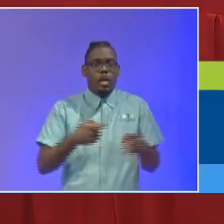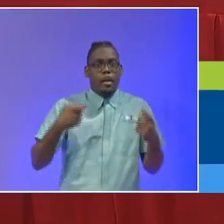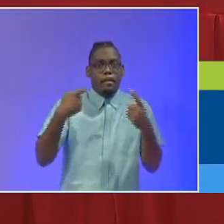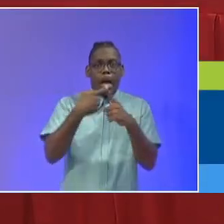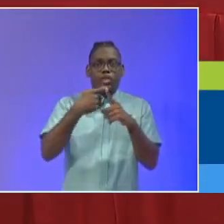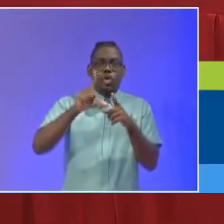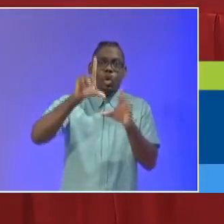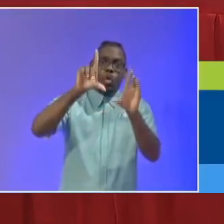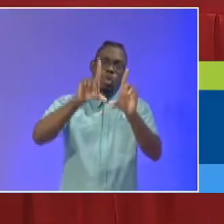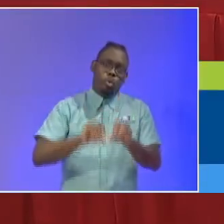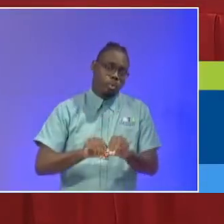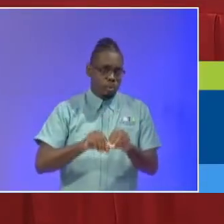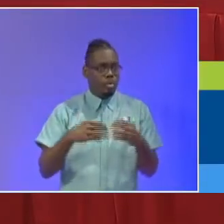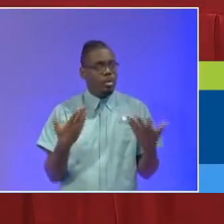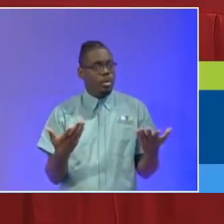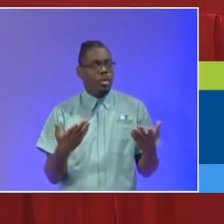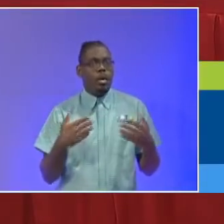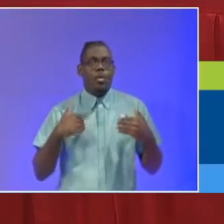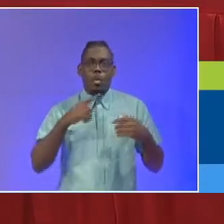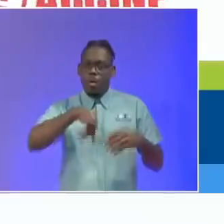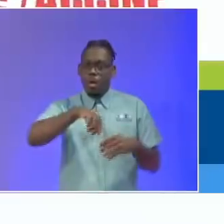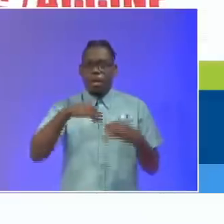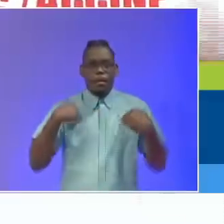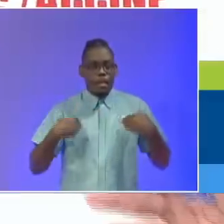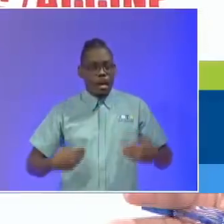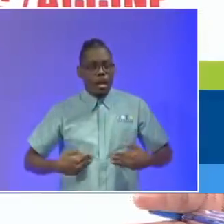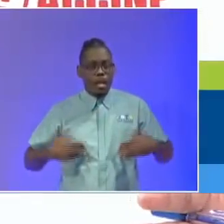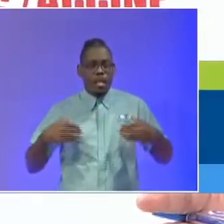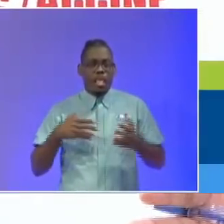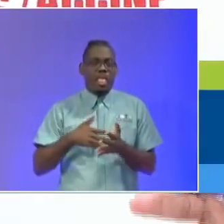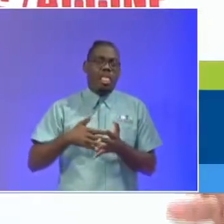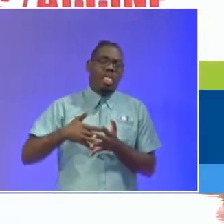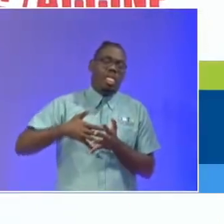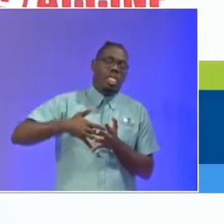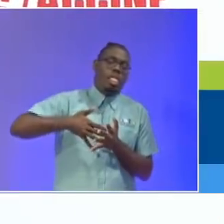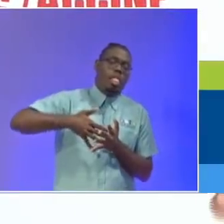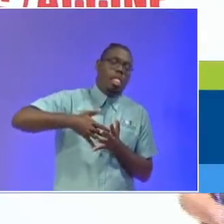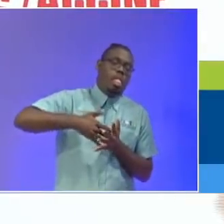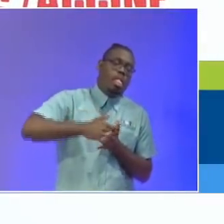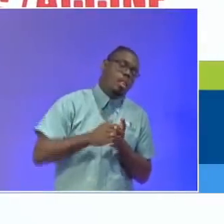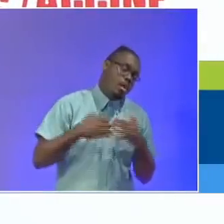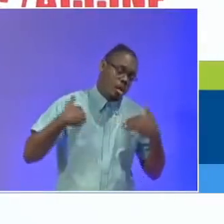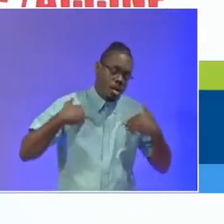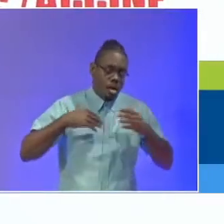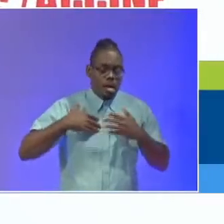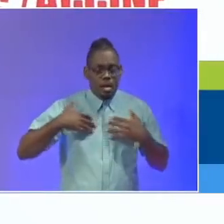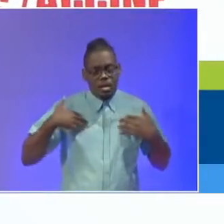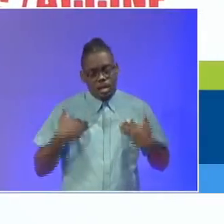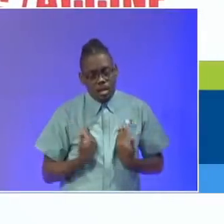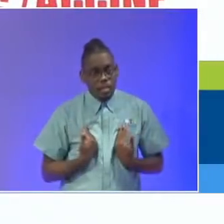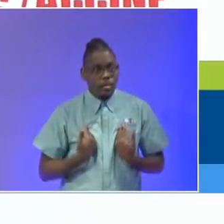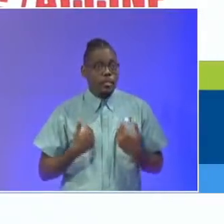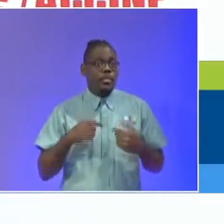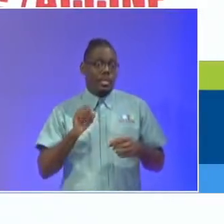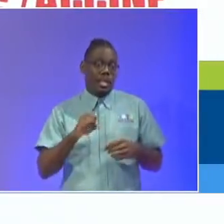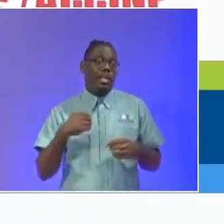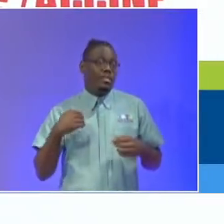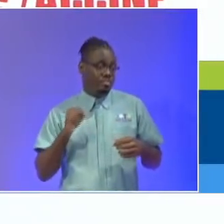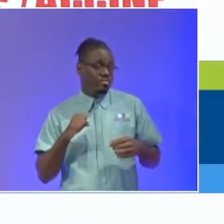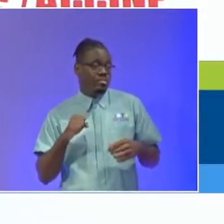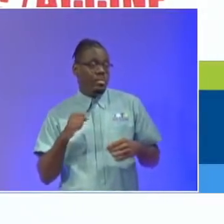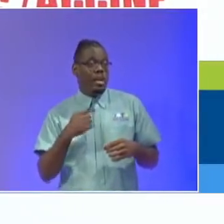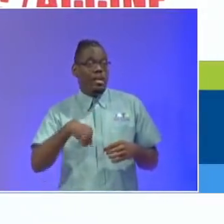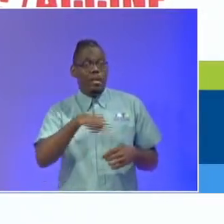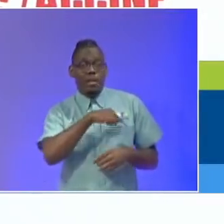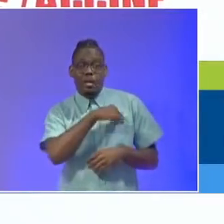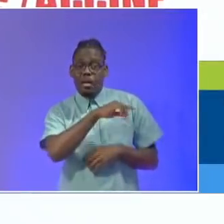term that they are not fatigued. Let me say upfront, they are fatigued. And I have been saying so months now. Healthcare workers around